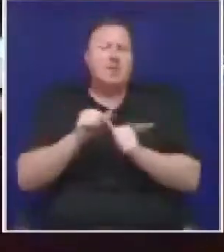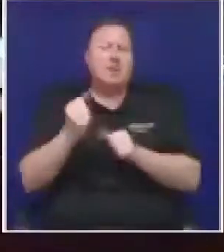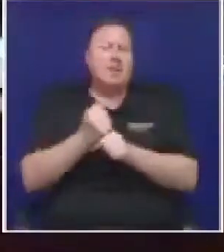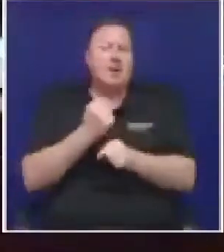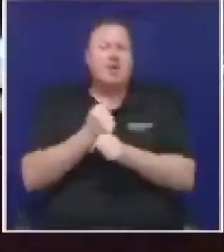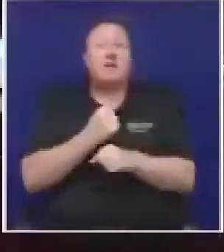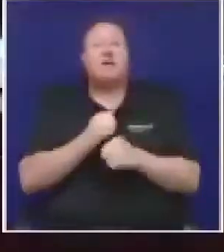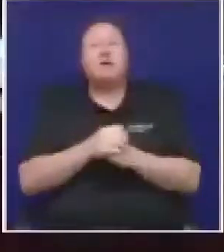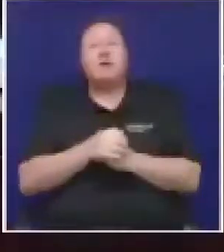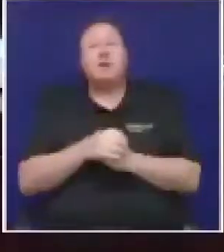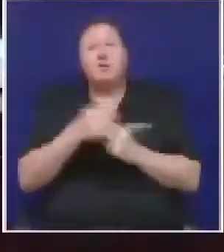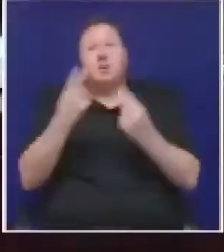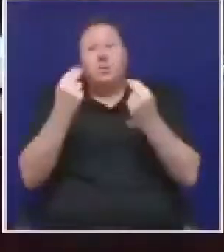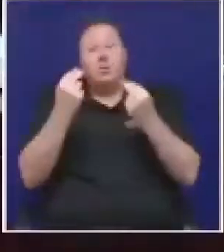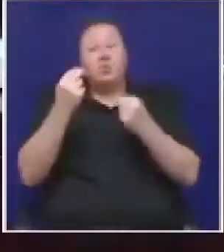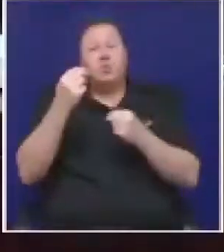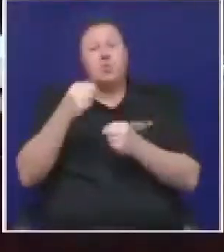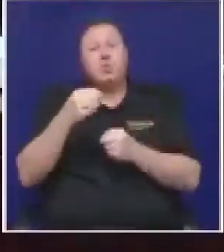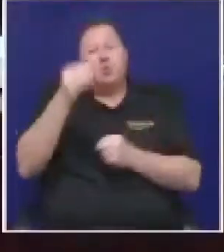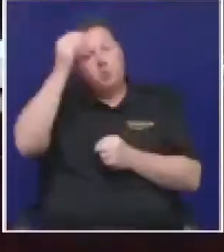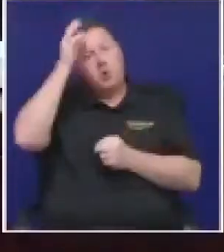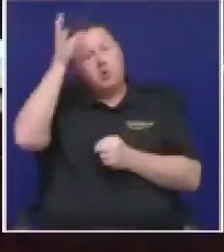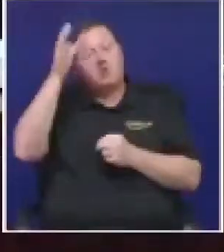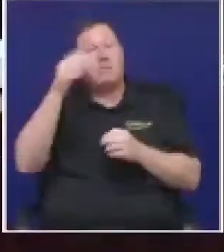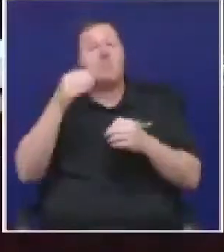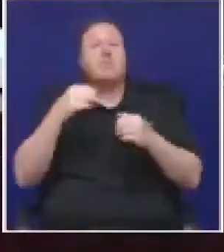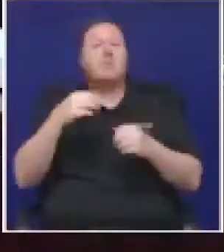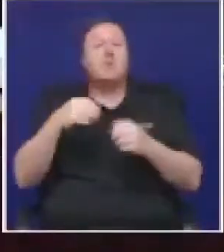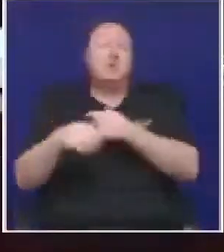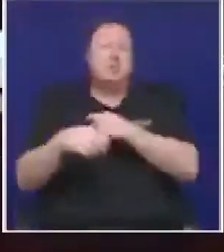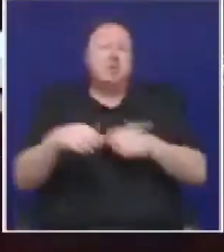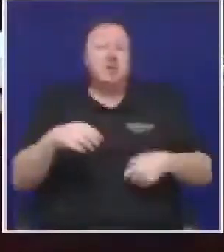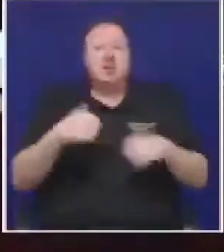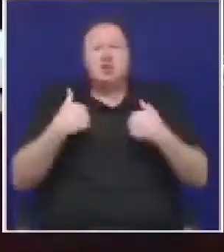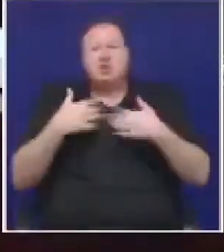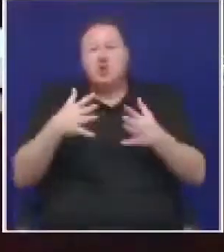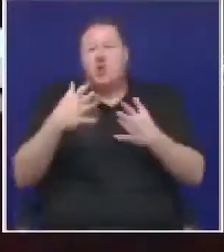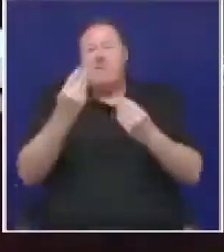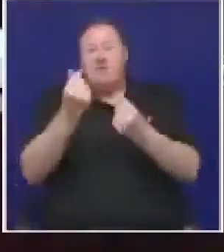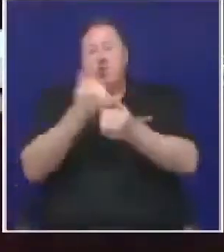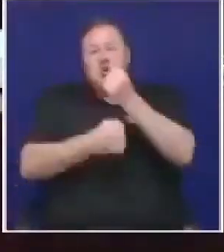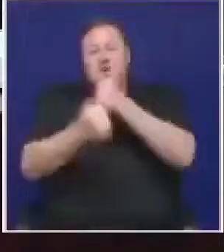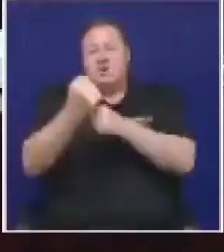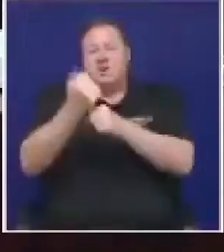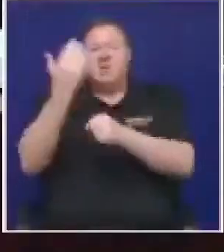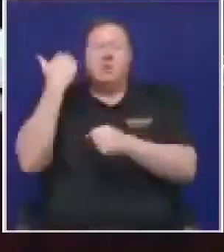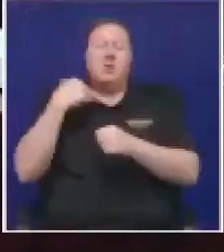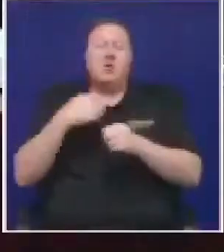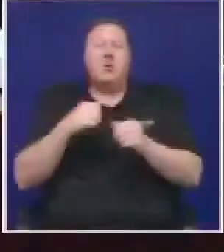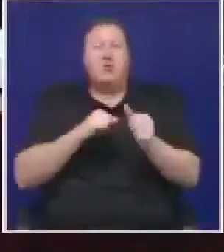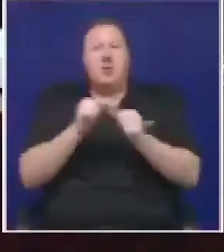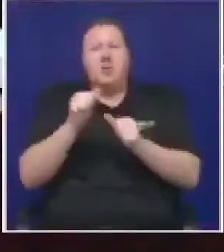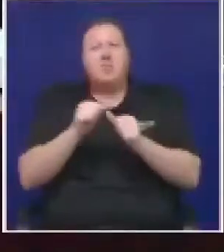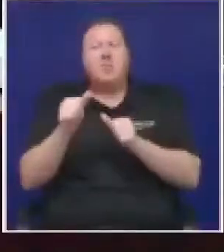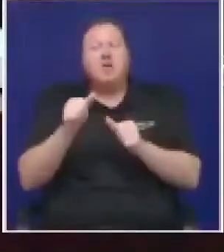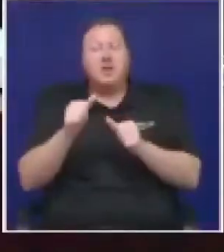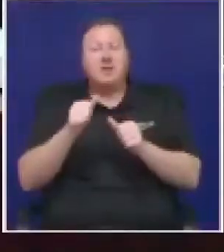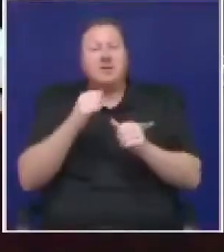concept that the president started a few years ago. So we'll continue to perfect it as it